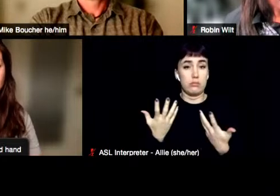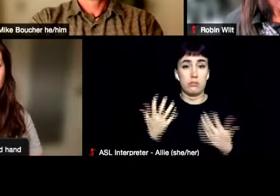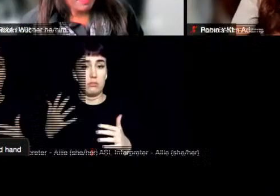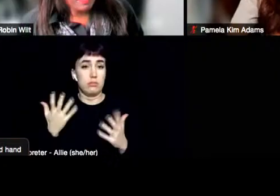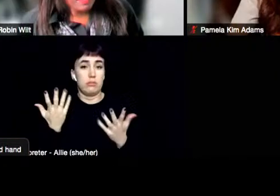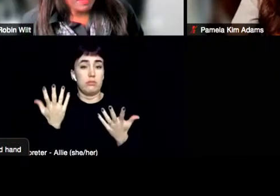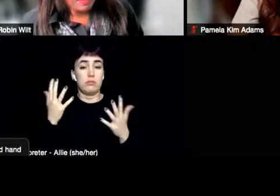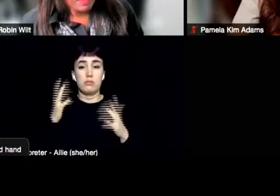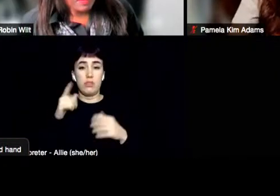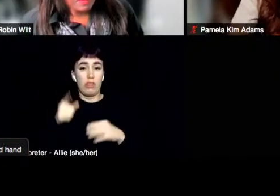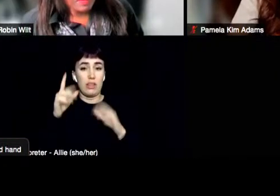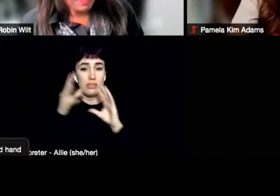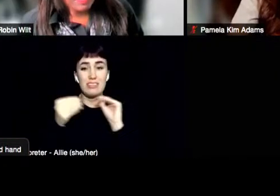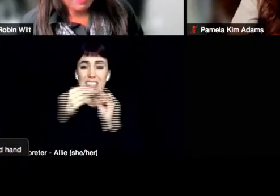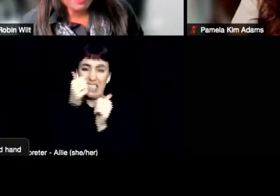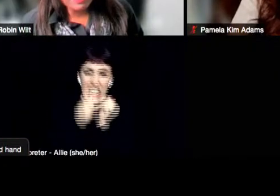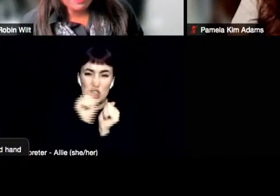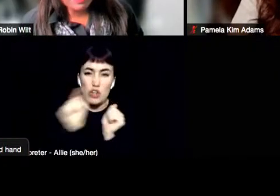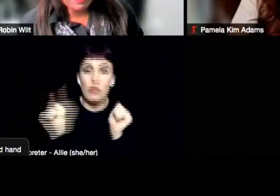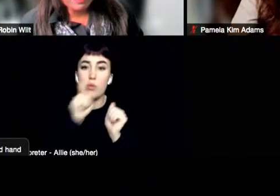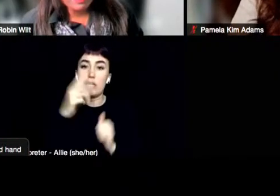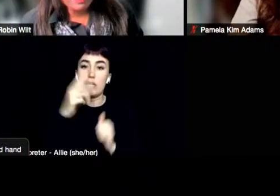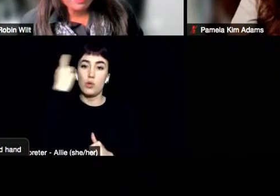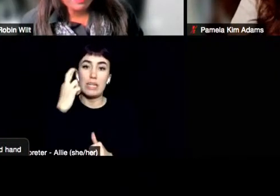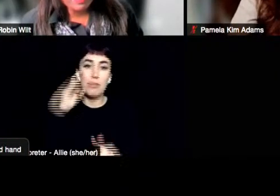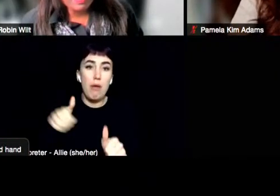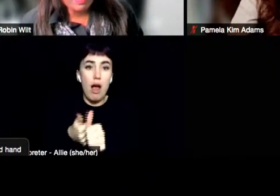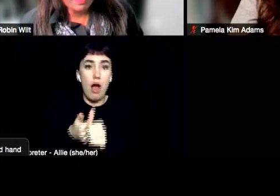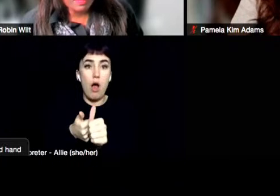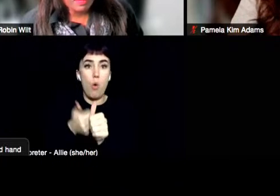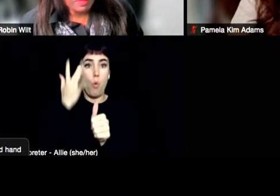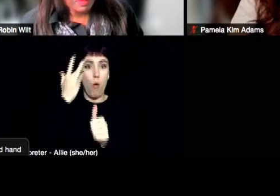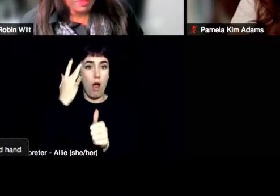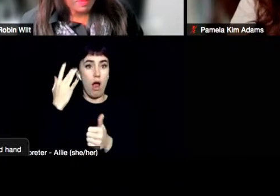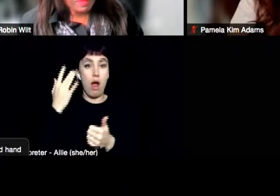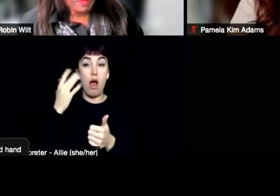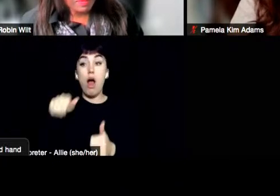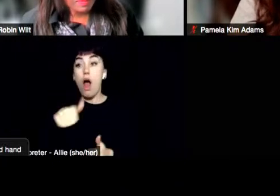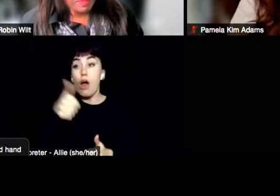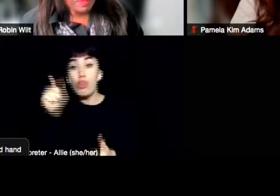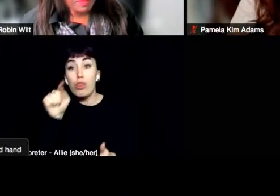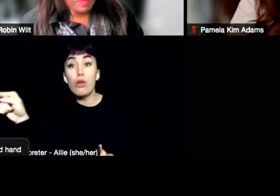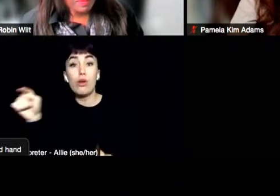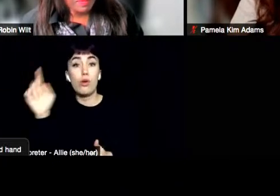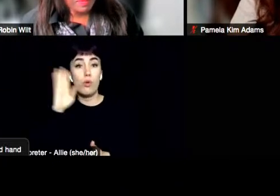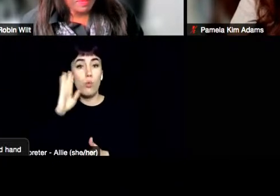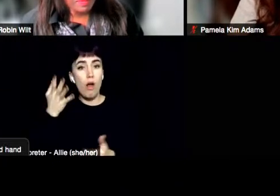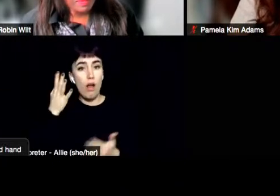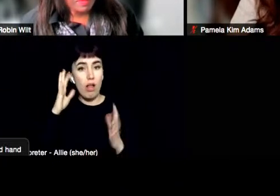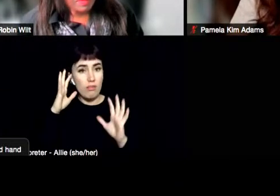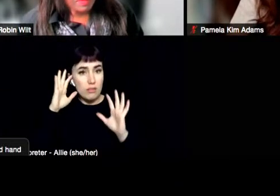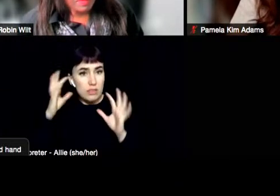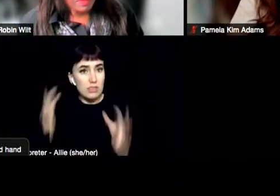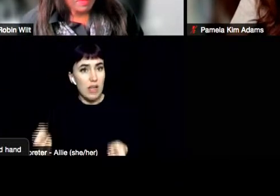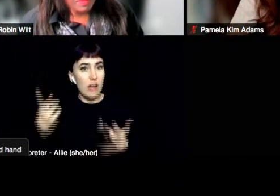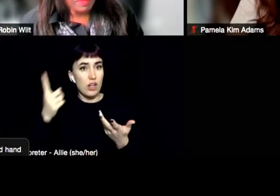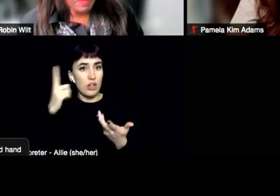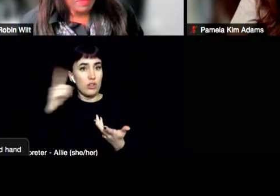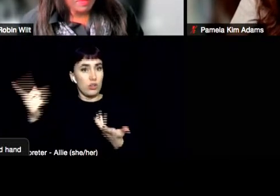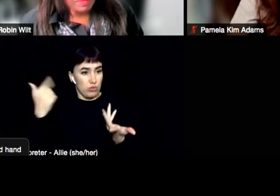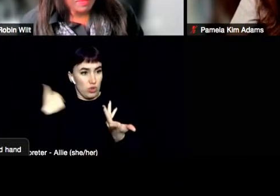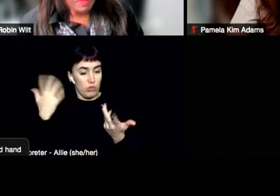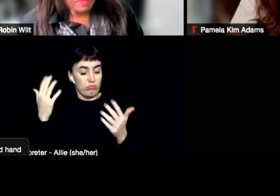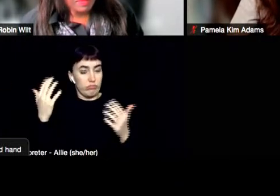and each and every one of you is a reason behind why others will have chosen to vilify us in my own